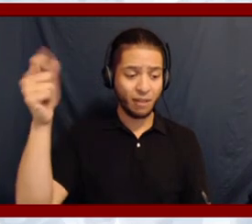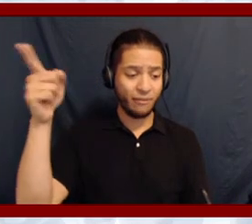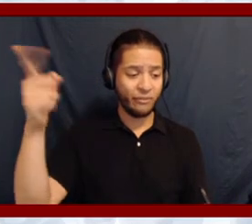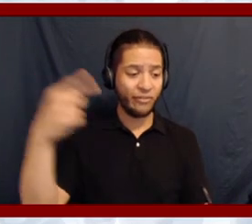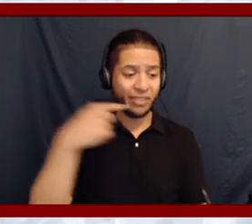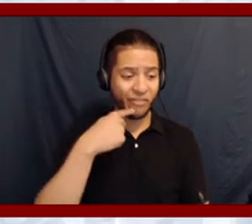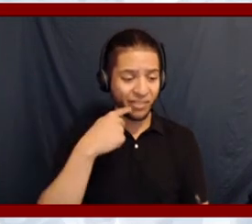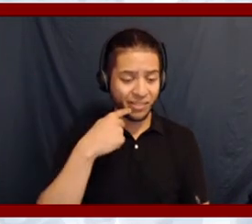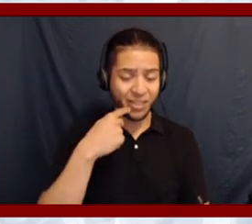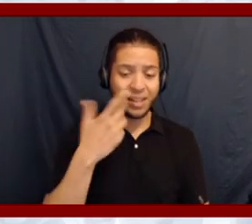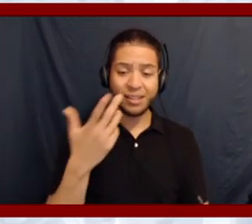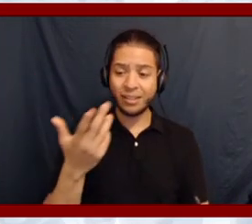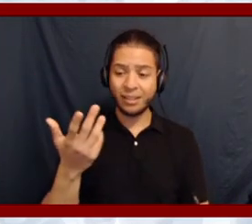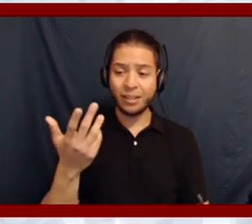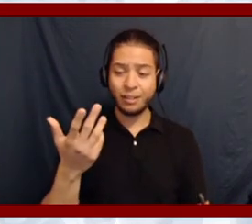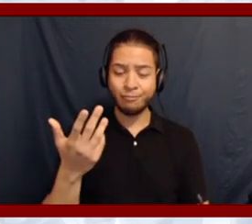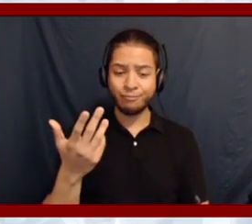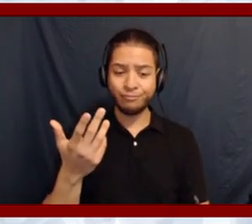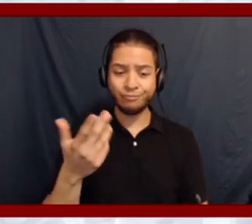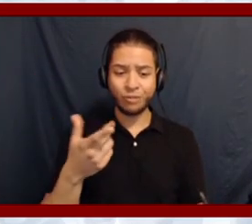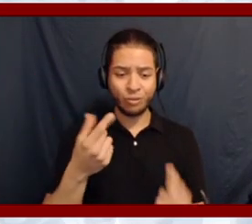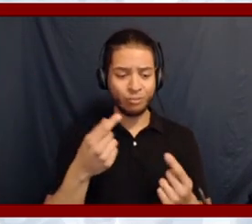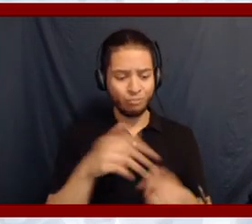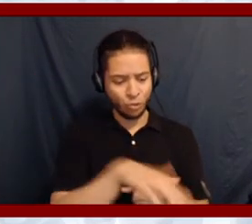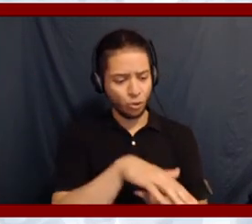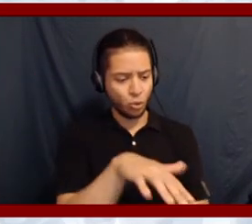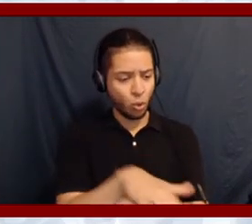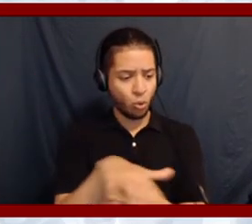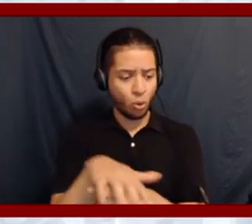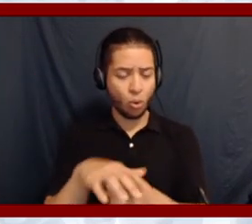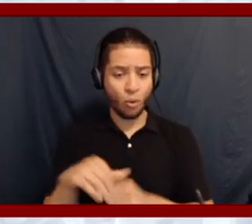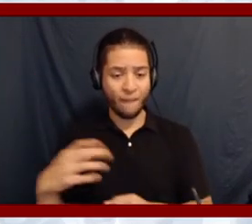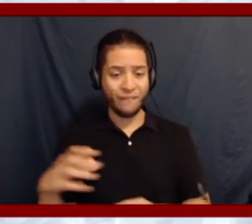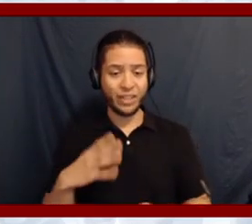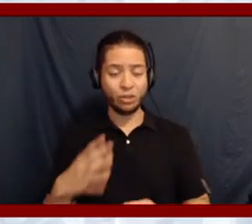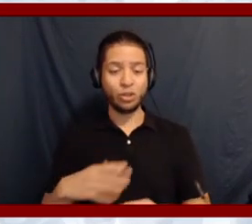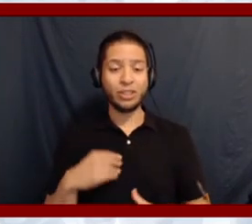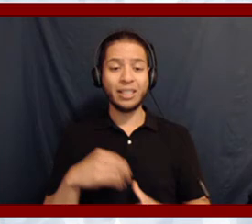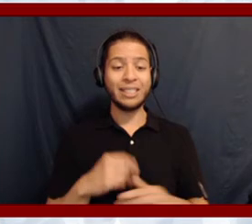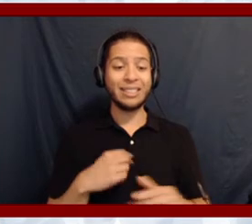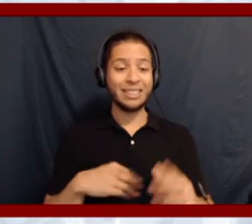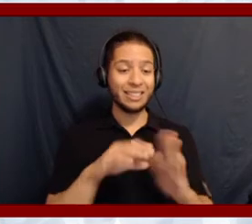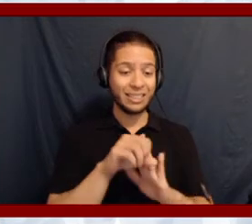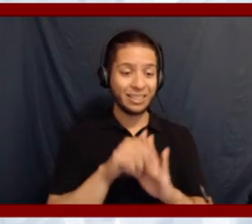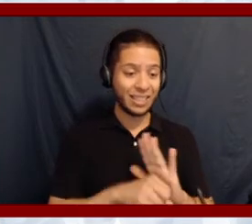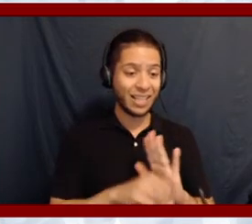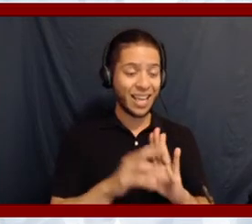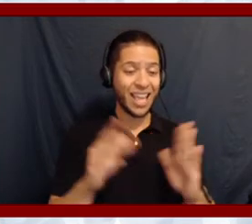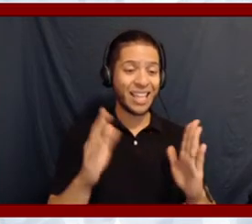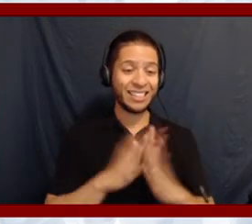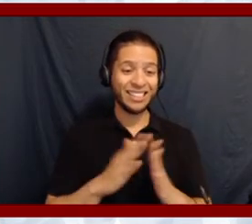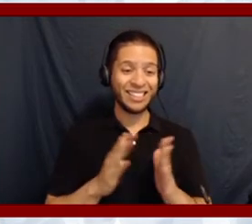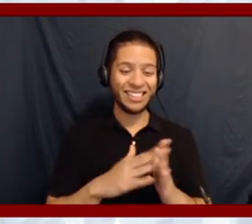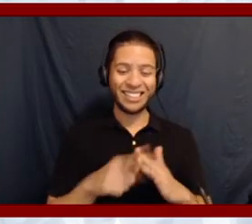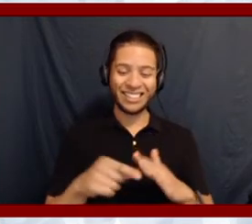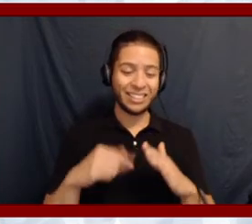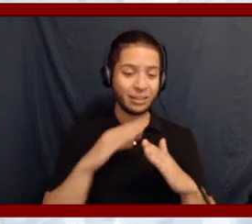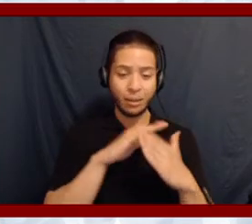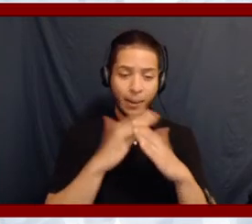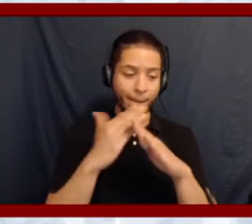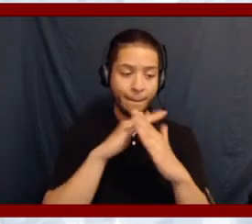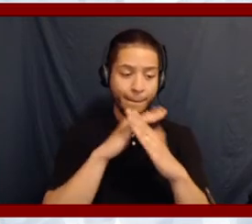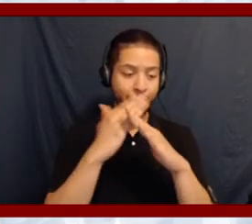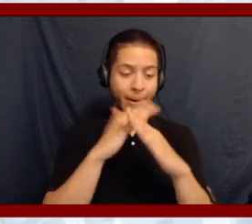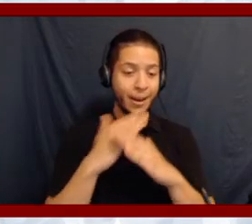know, local officials at the state and city level interfering with the implementation of a